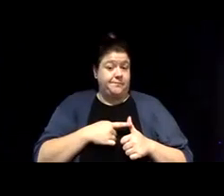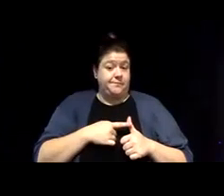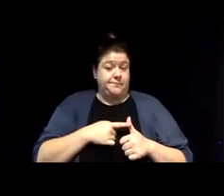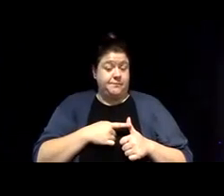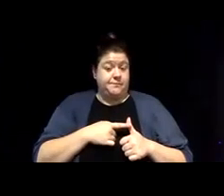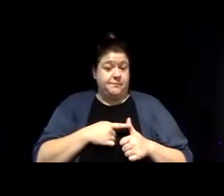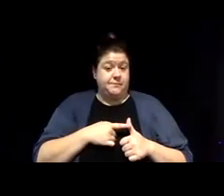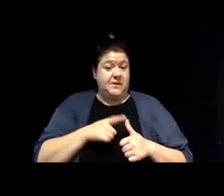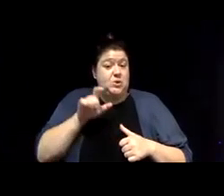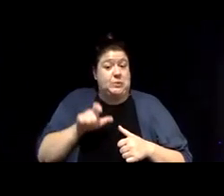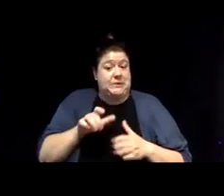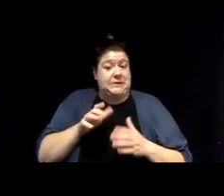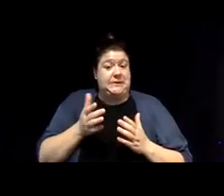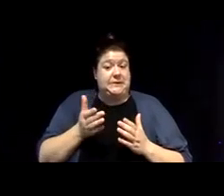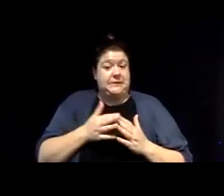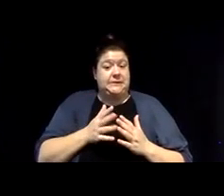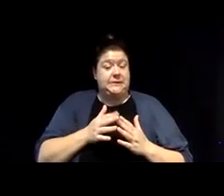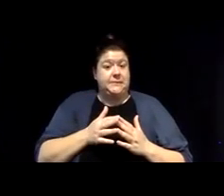need